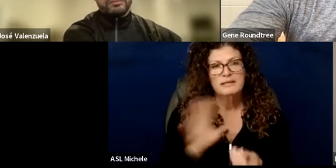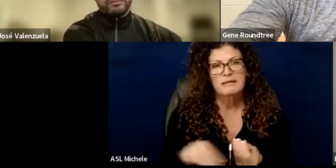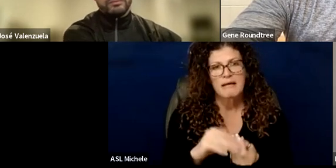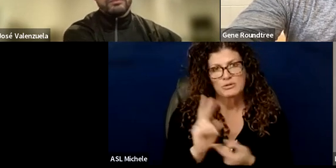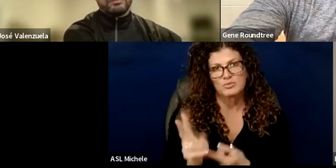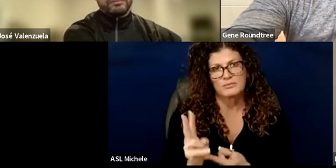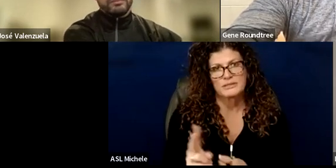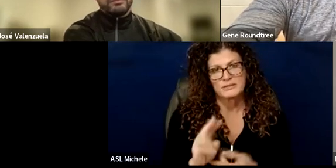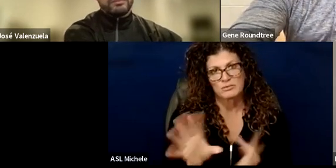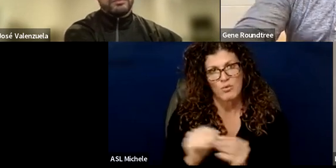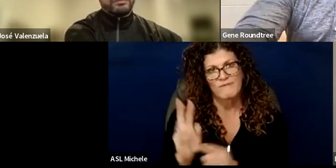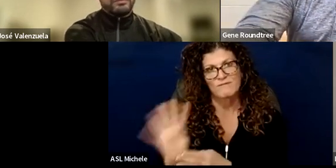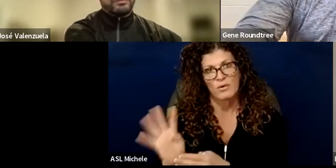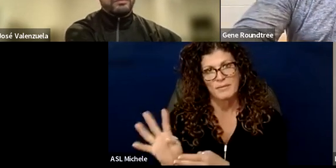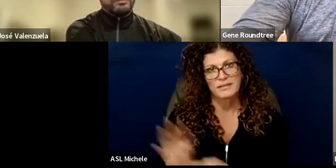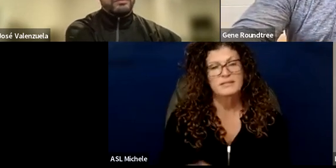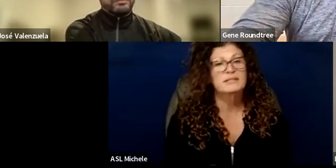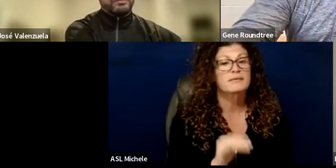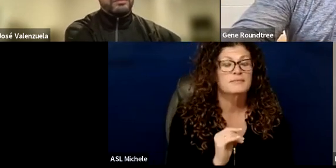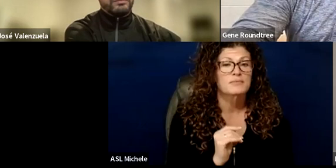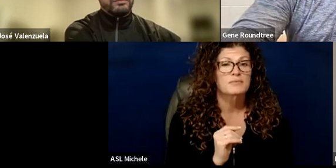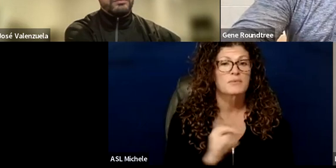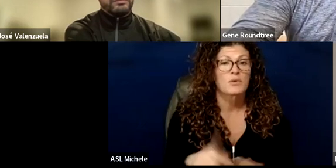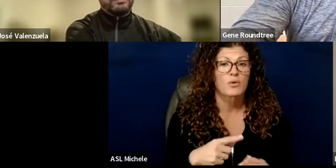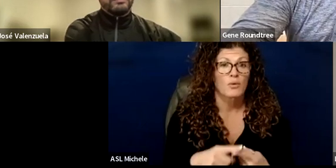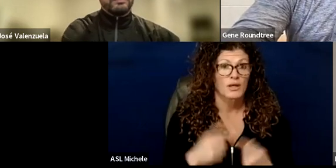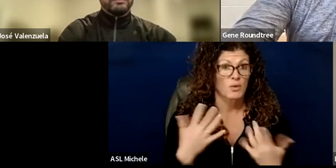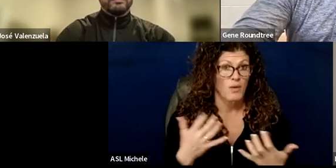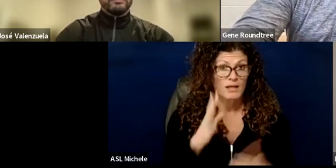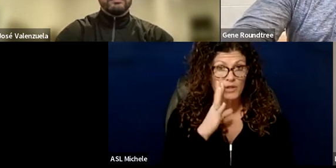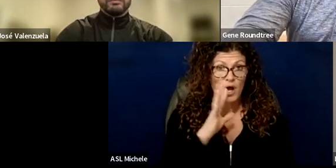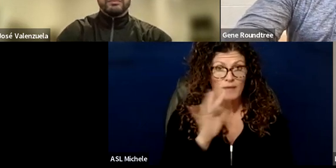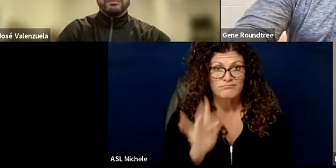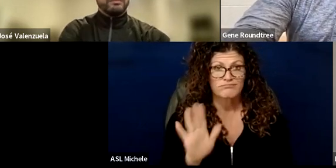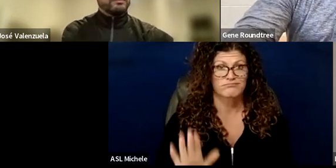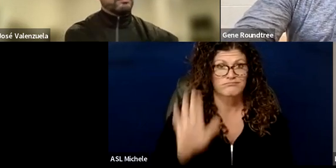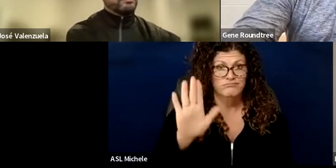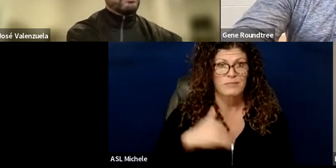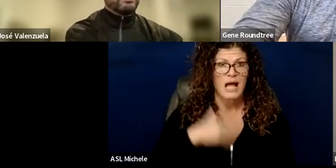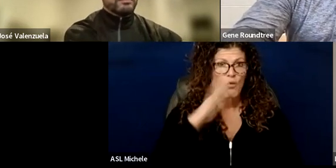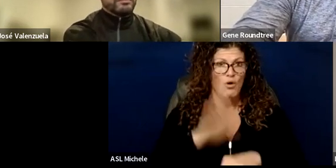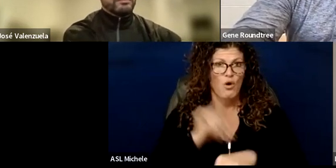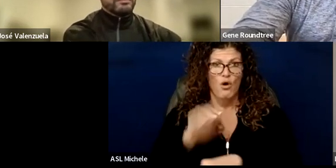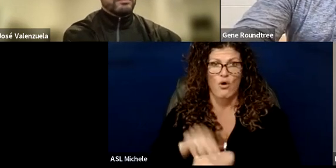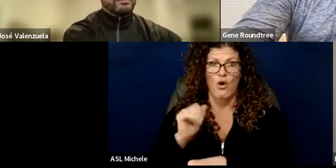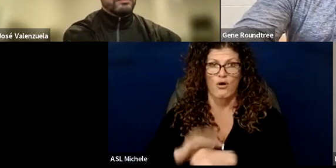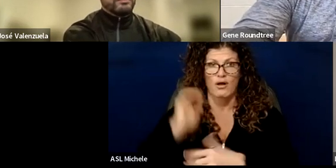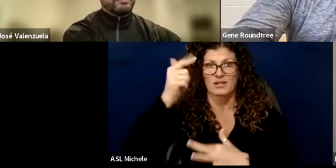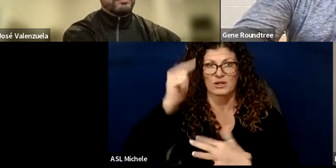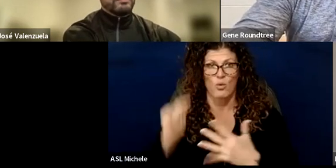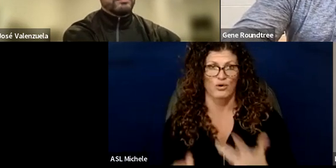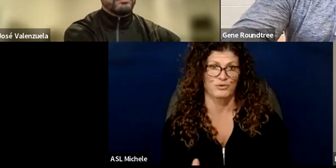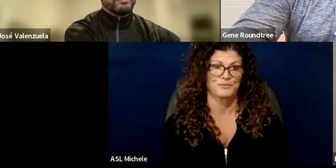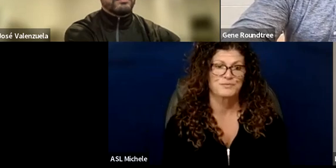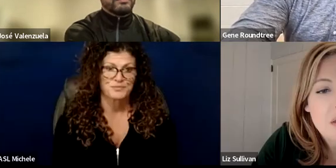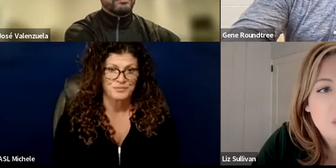2 minutes. Please click the raise hand button if you wish to speak, and I will call on speakers in the order in which hands